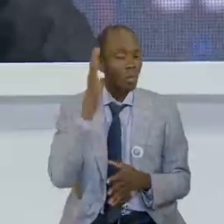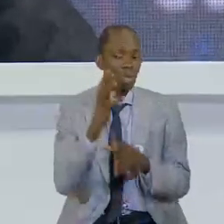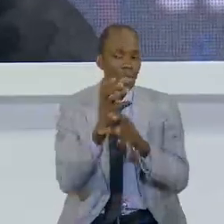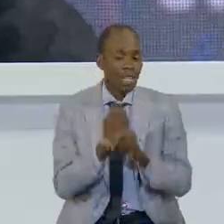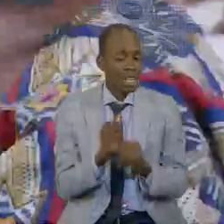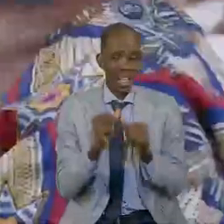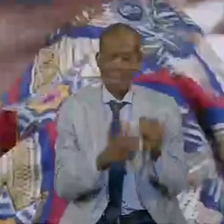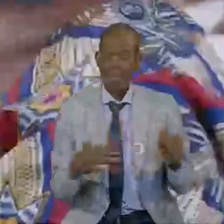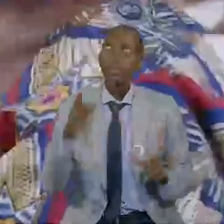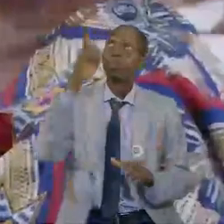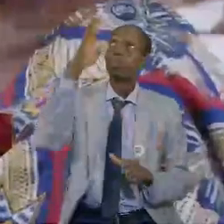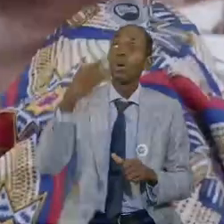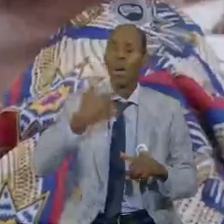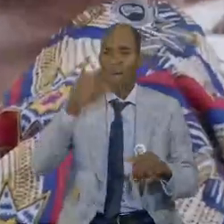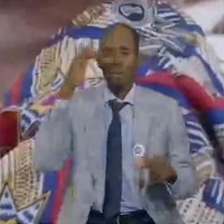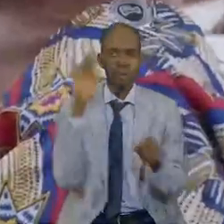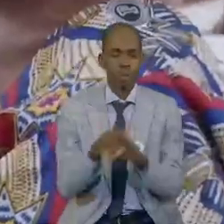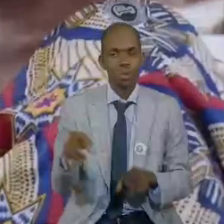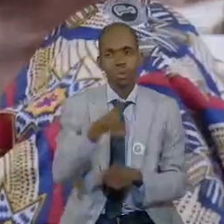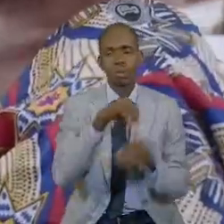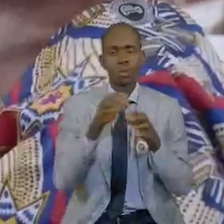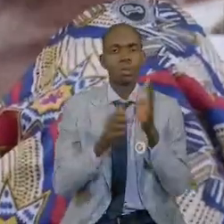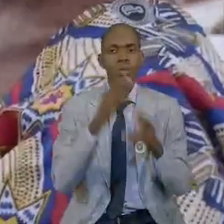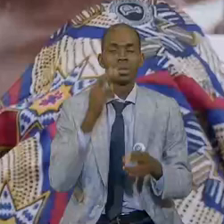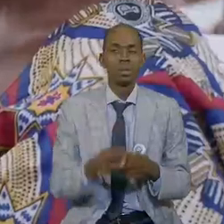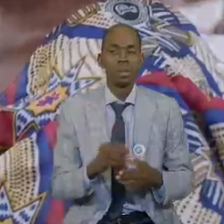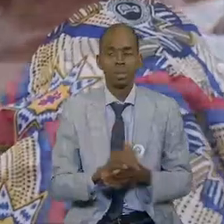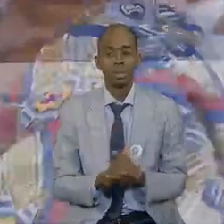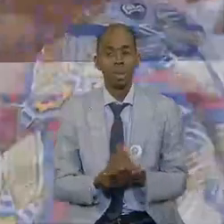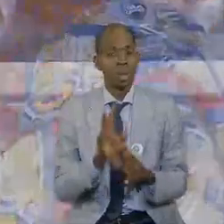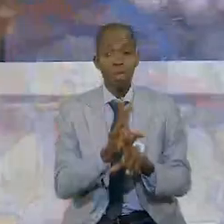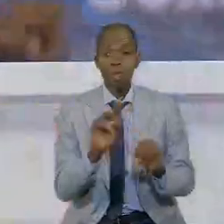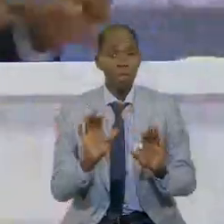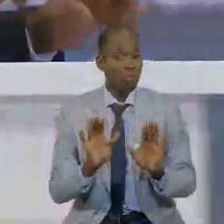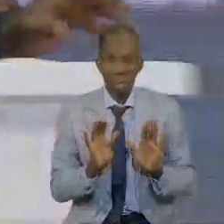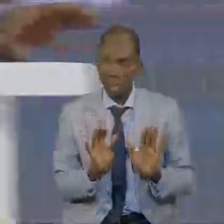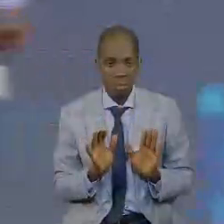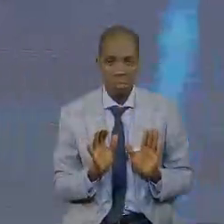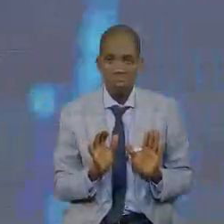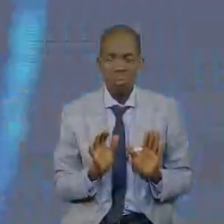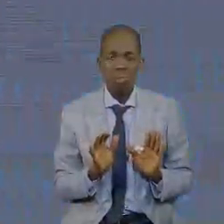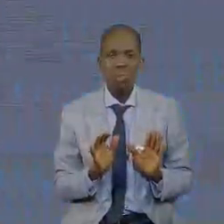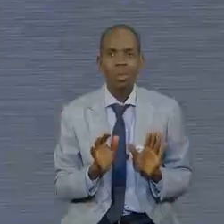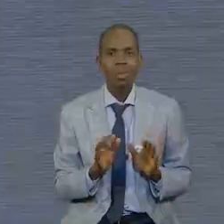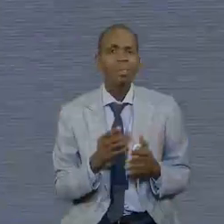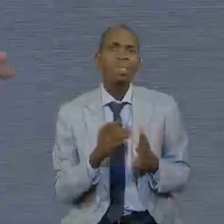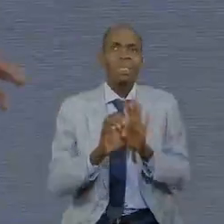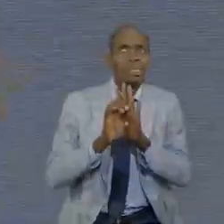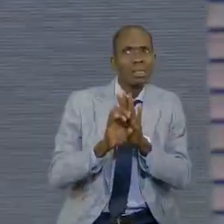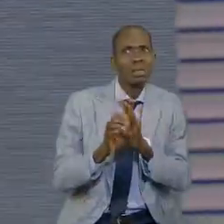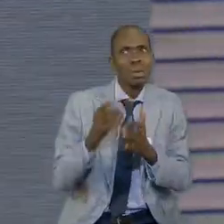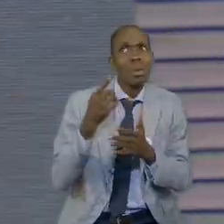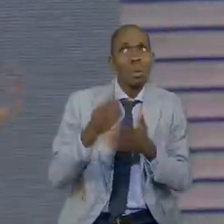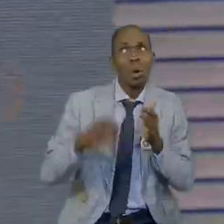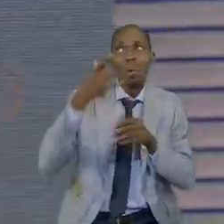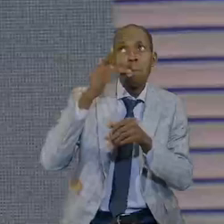has promised to him. Tu vas hériter tout ce que Dieu t'a promis. No fear. Aucune crainte. What if it does not happen? Et si ça n'arrivait